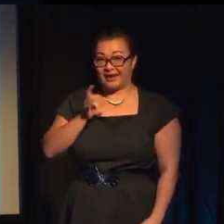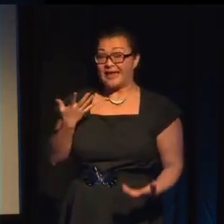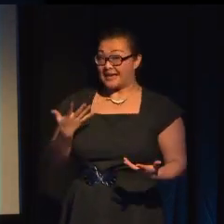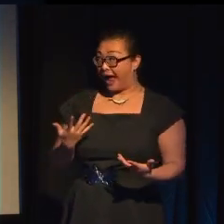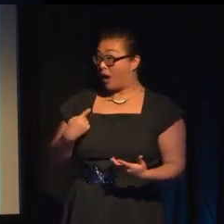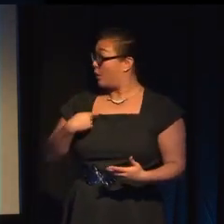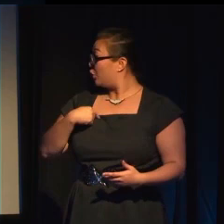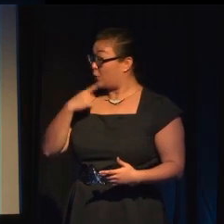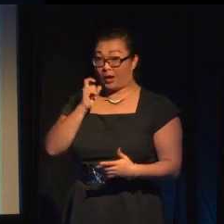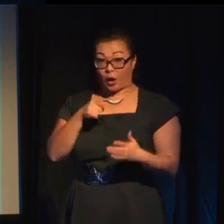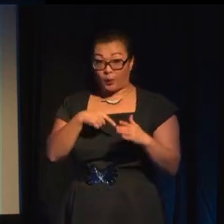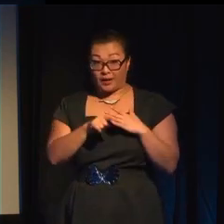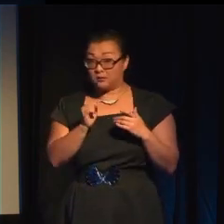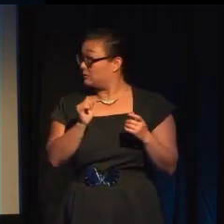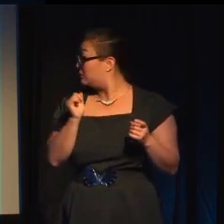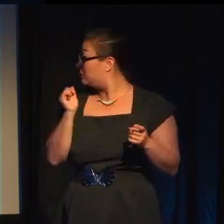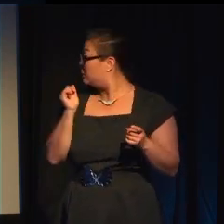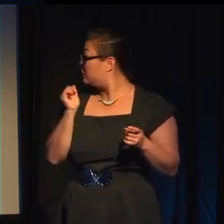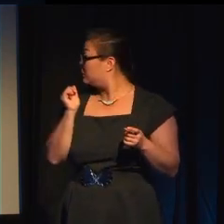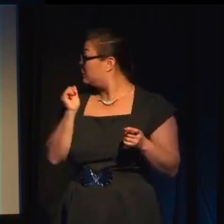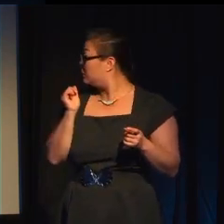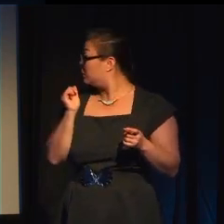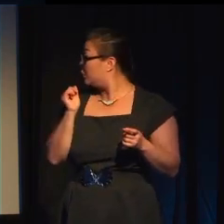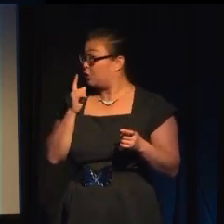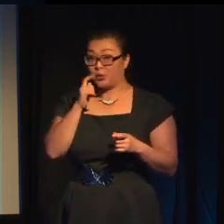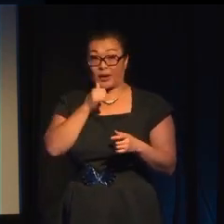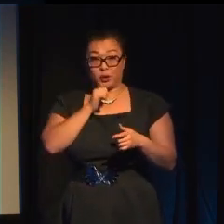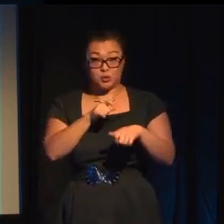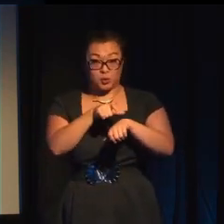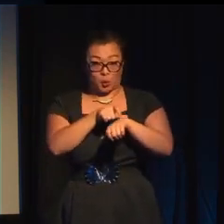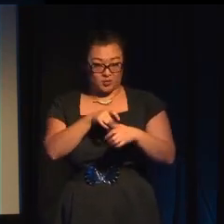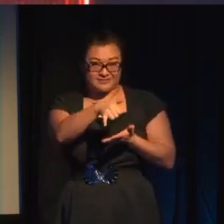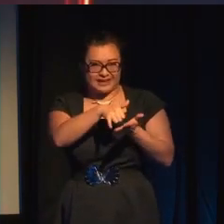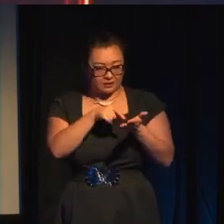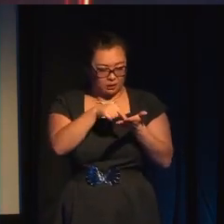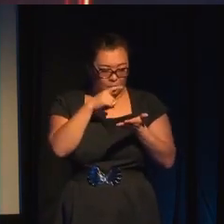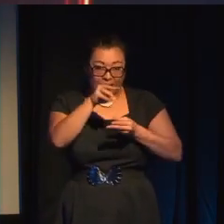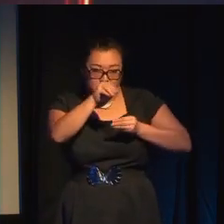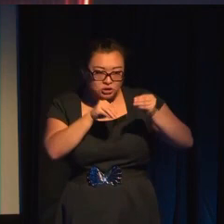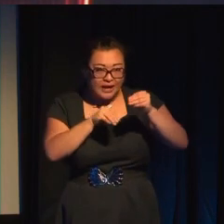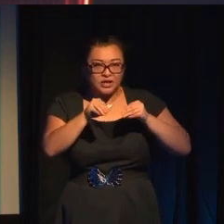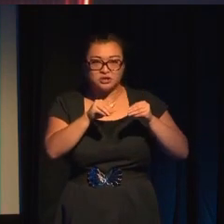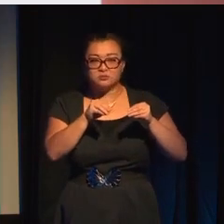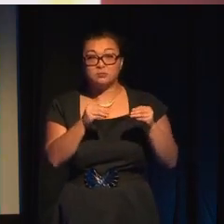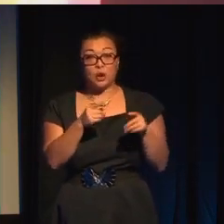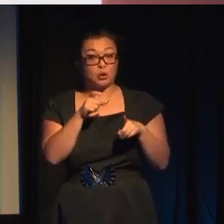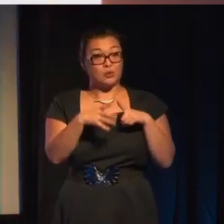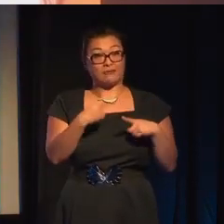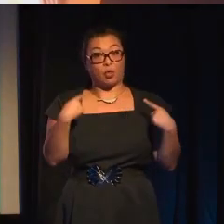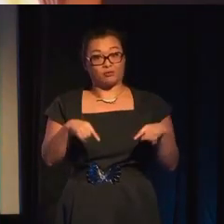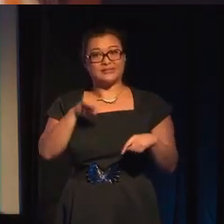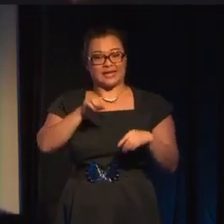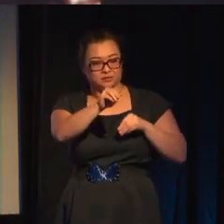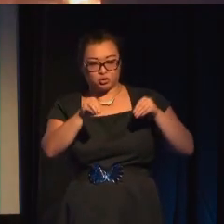scanner, see the simple logic, and just swap it around. So it says, do you have authority? Yes. Do this? No.